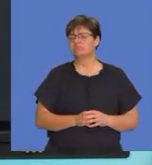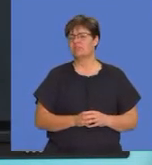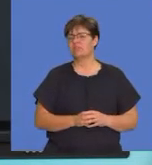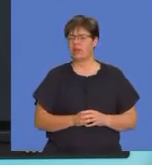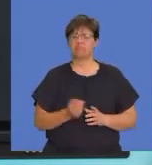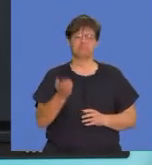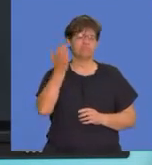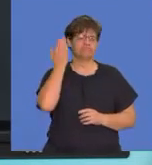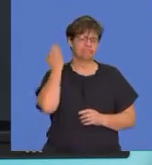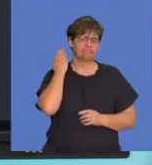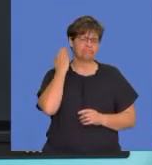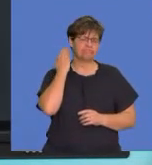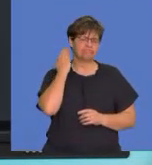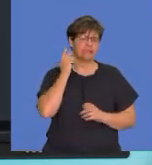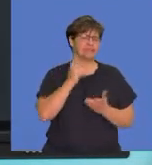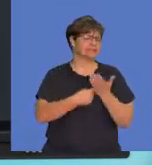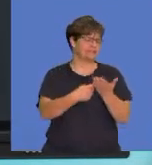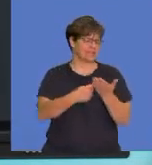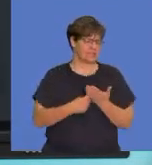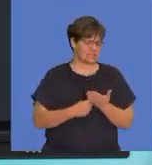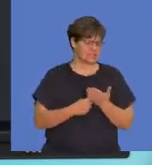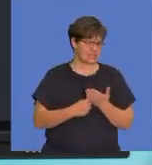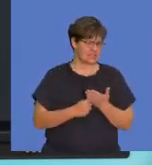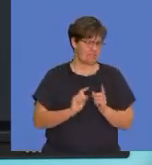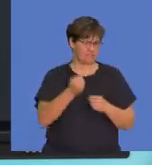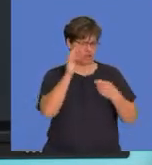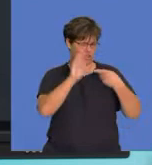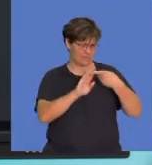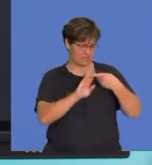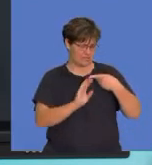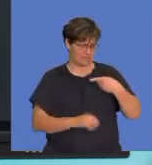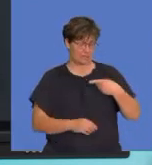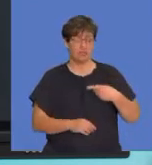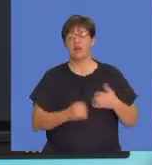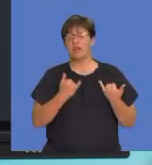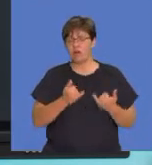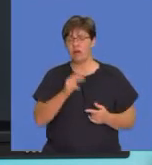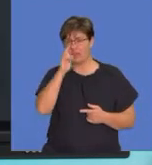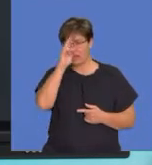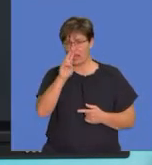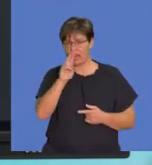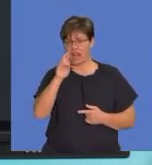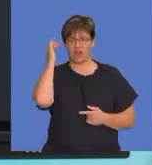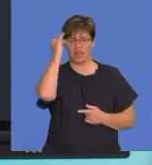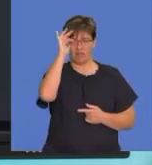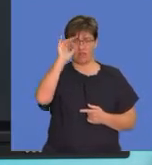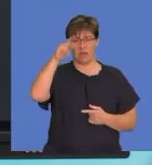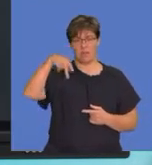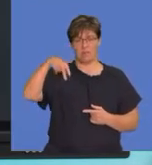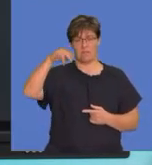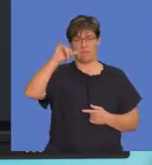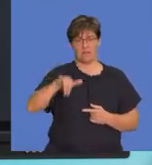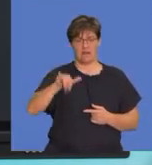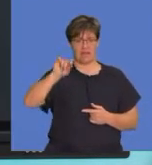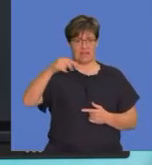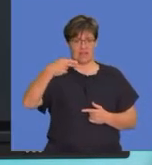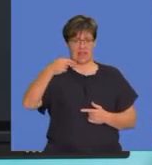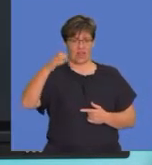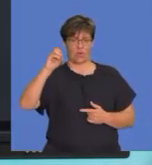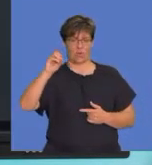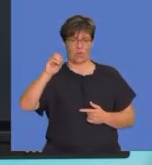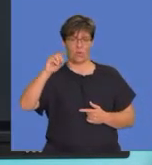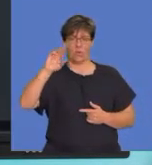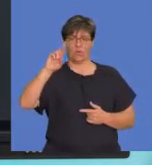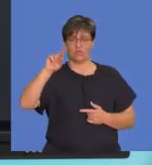recap on what we've spoken about in our first segment. We looked at the theorem of Pythagoras, but because